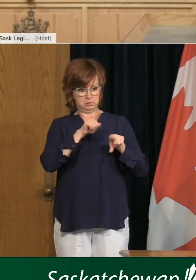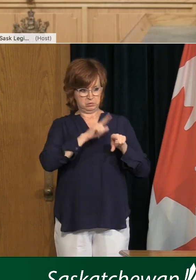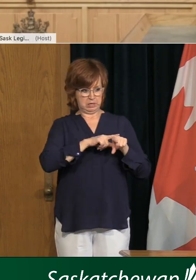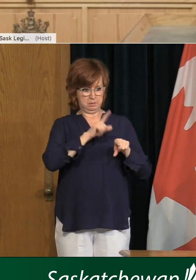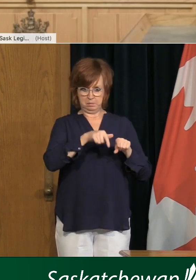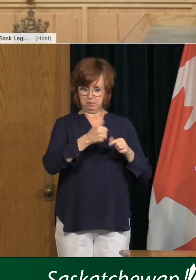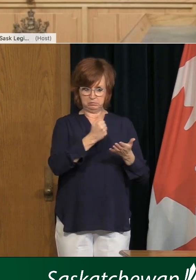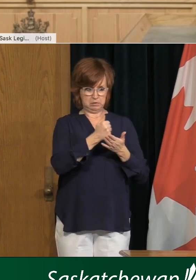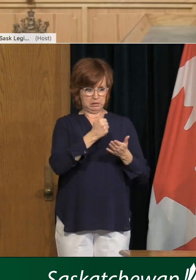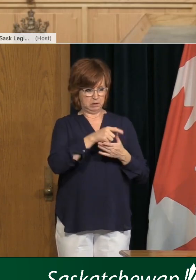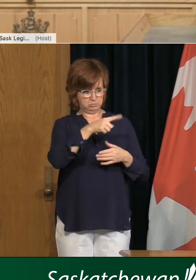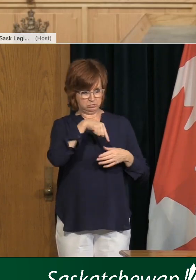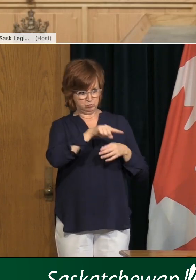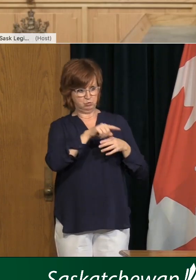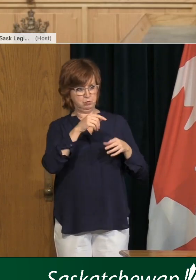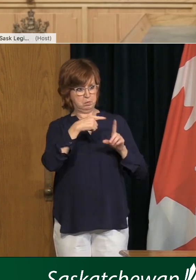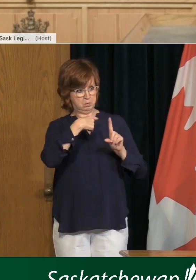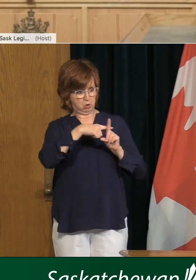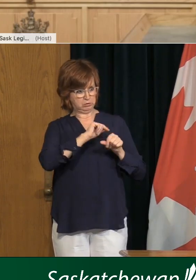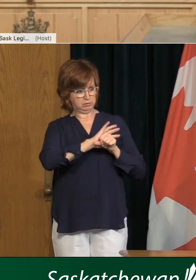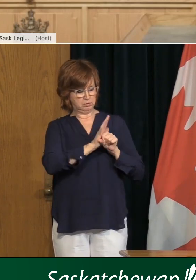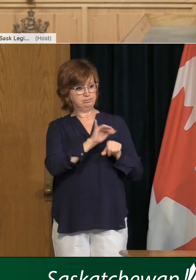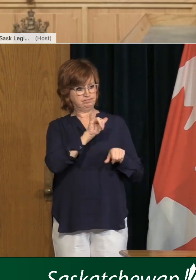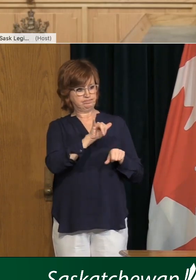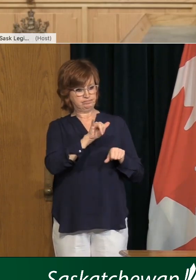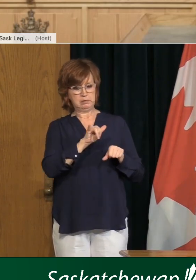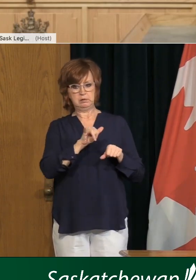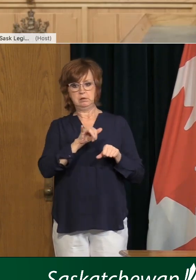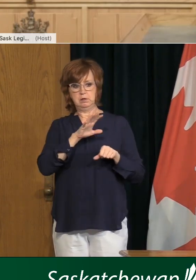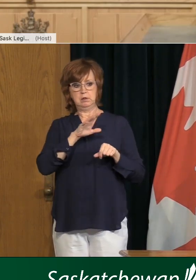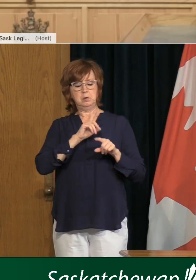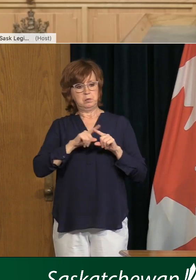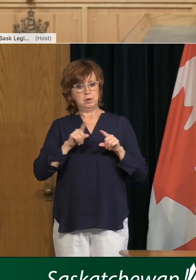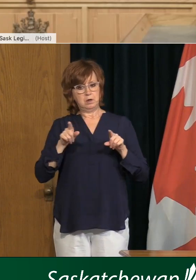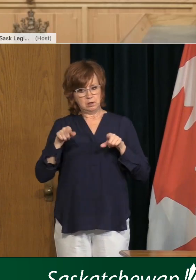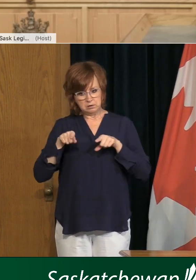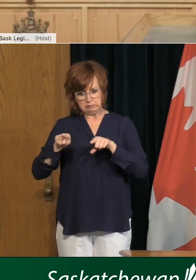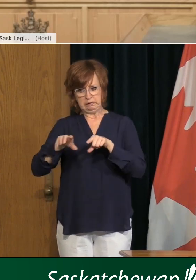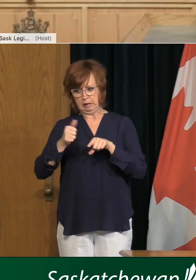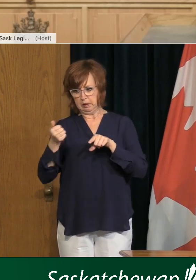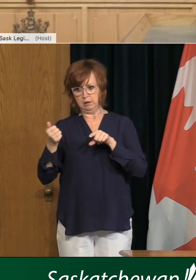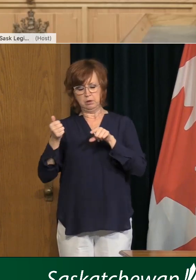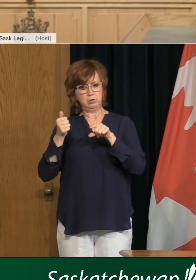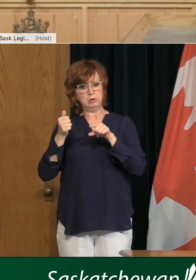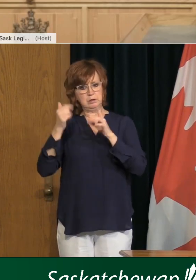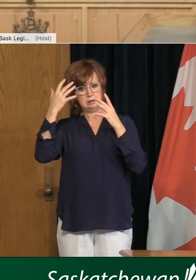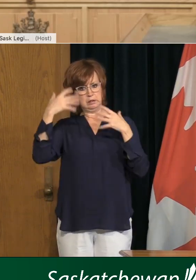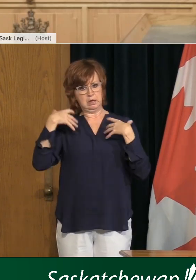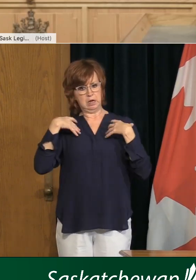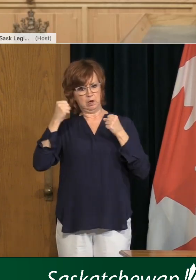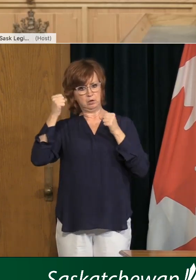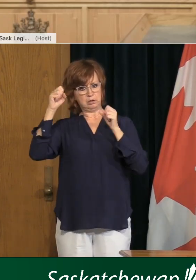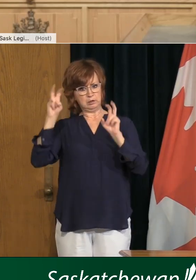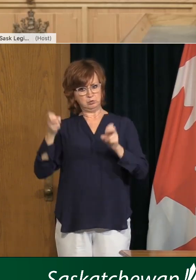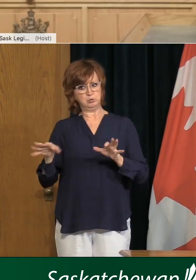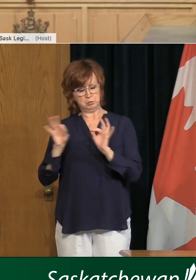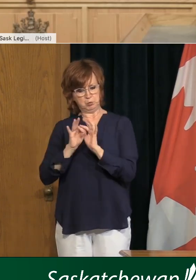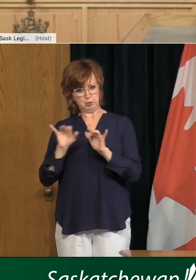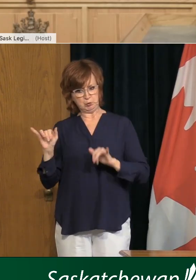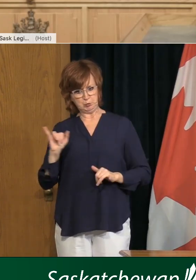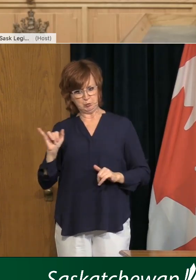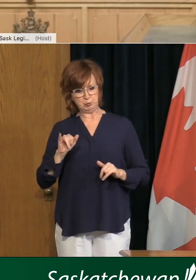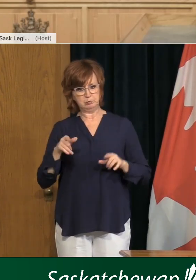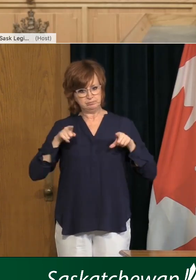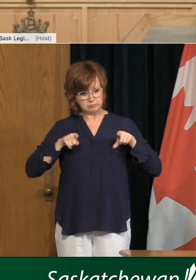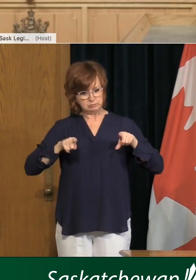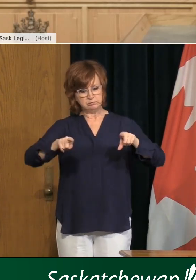COVID-19 that we know or expect will occur. But simultaneously, we also want to continue delivering